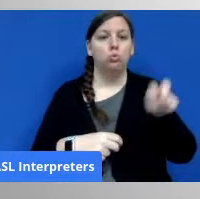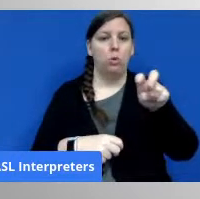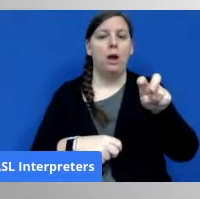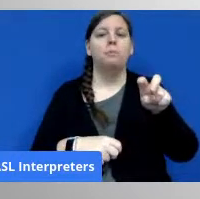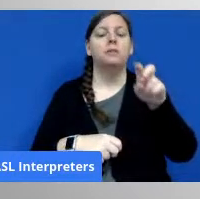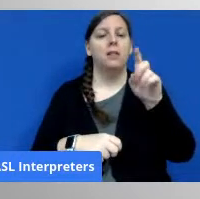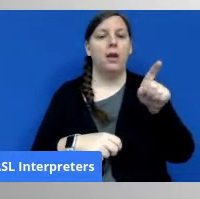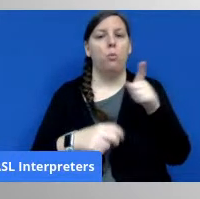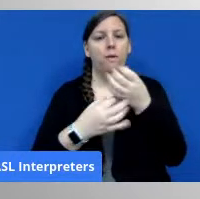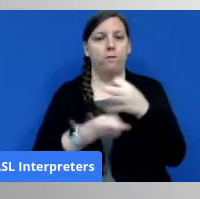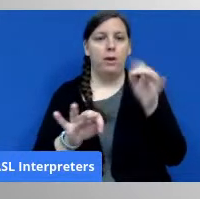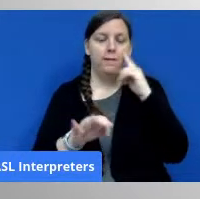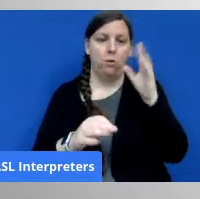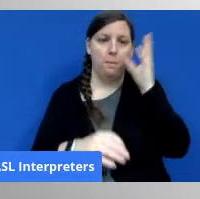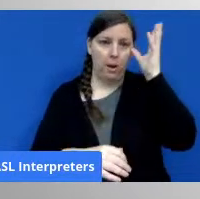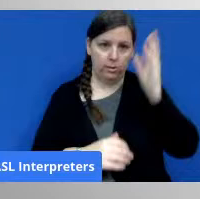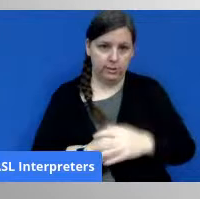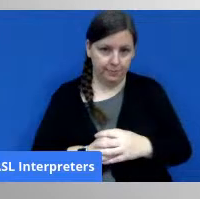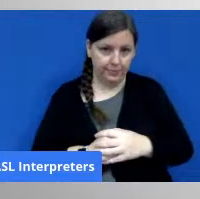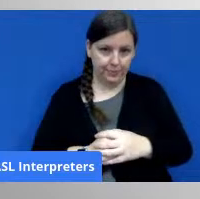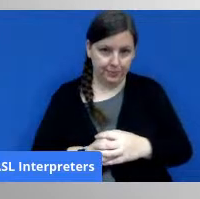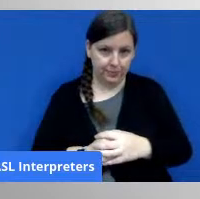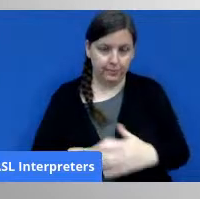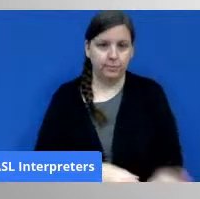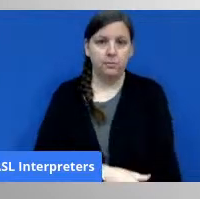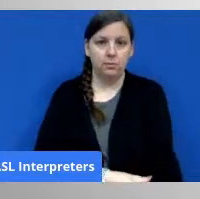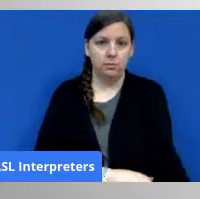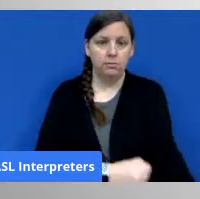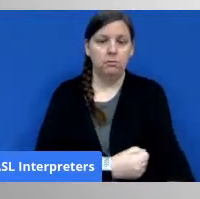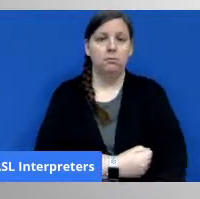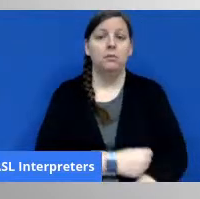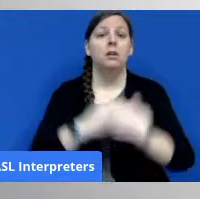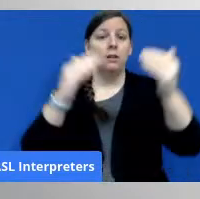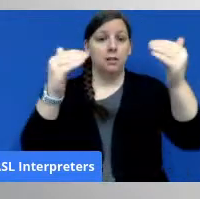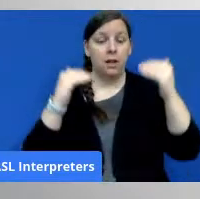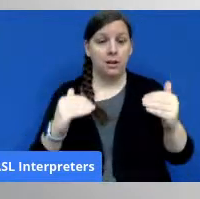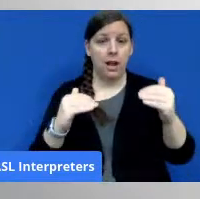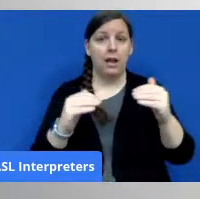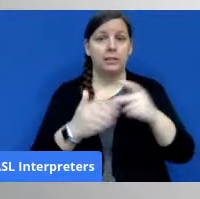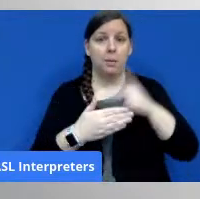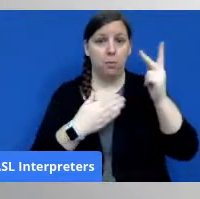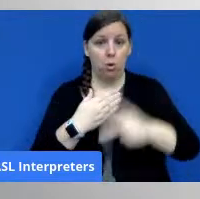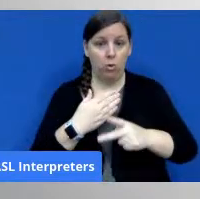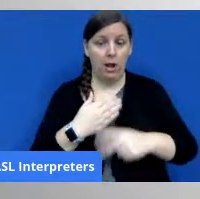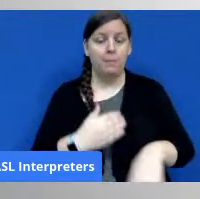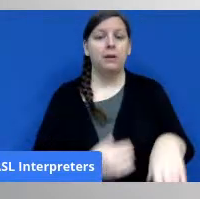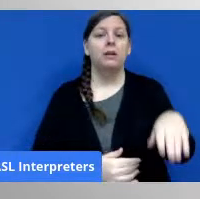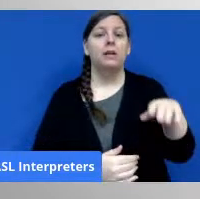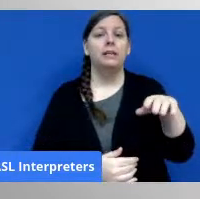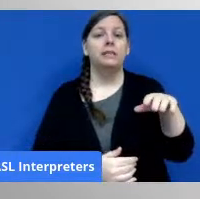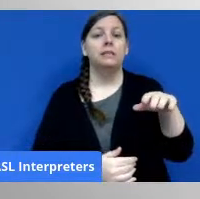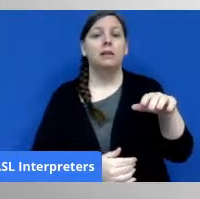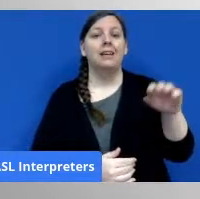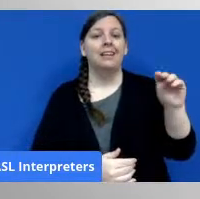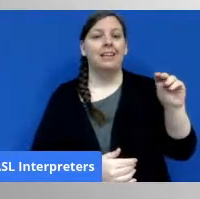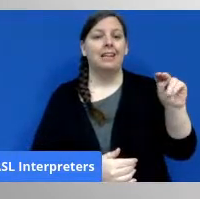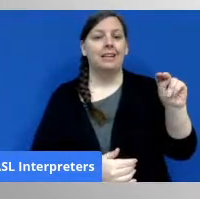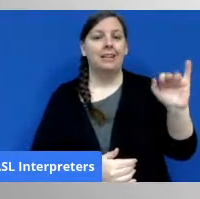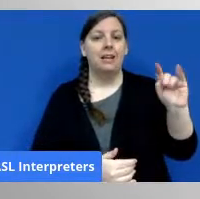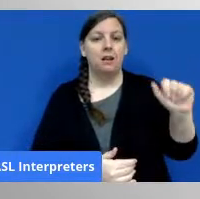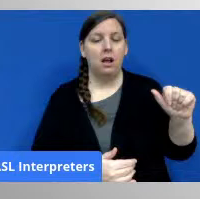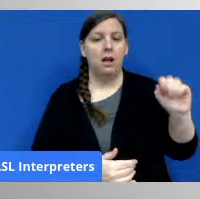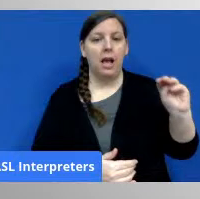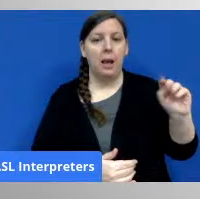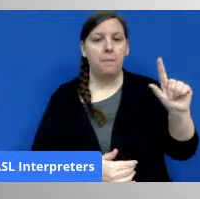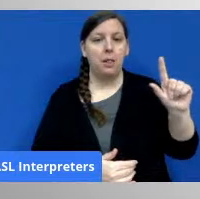The next after-school program that's in our department is the Nita M. Lowy 21st Century Community Learning Centers grant.